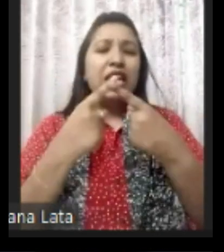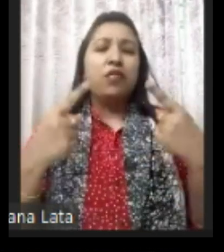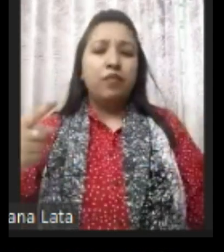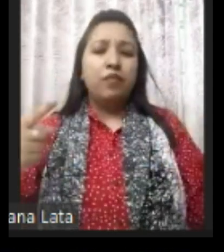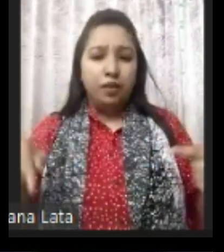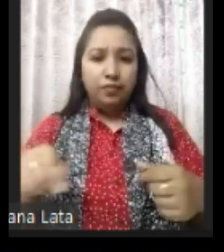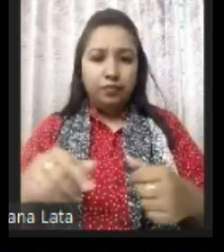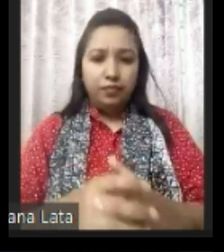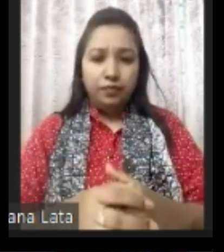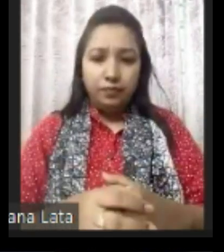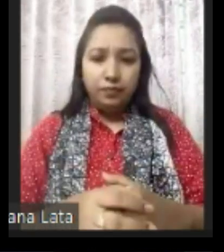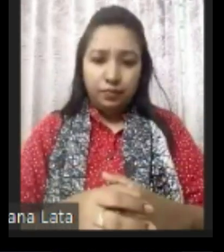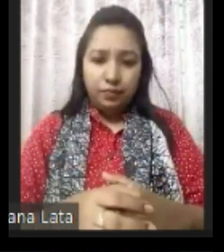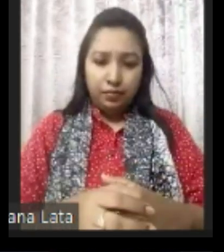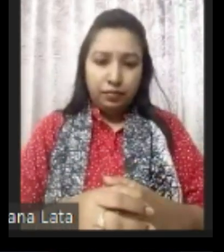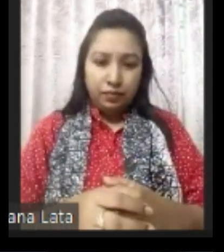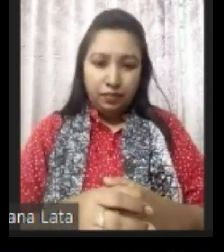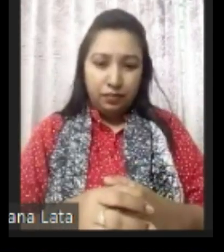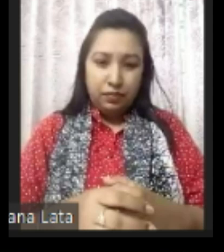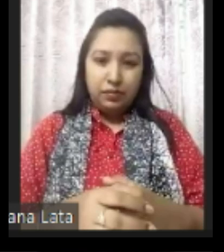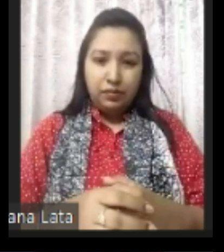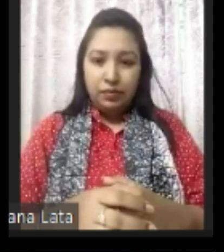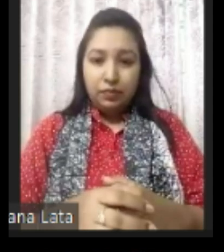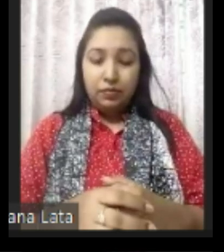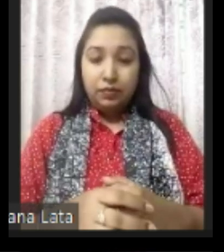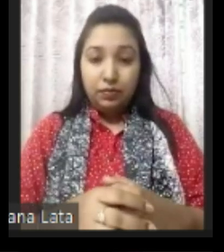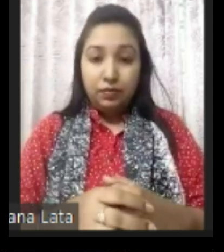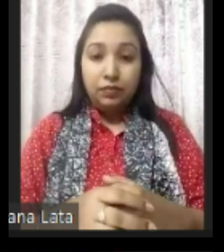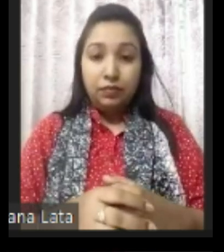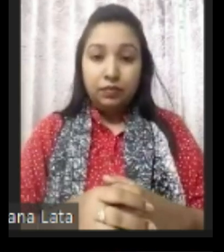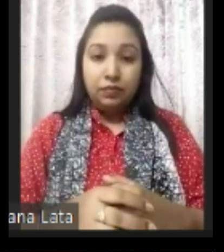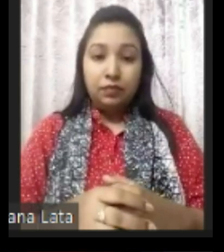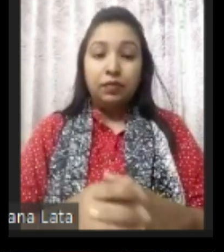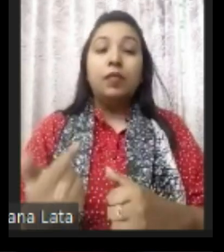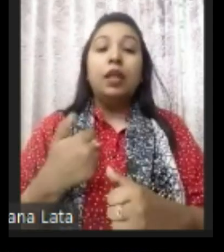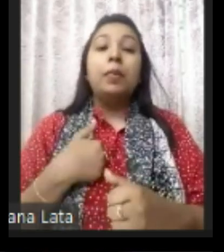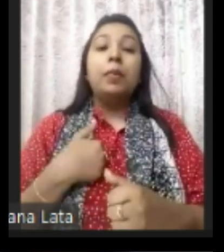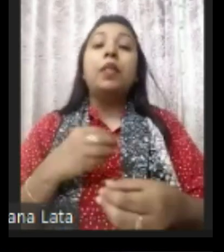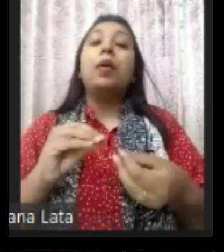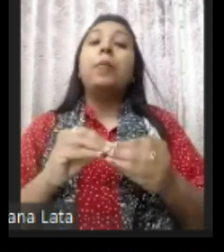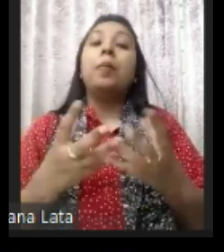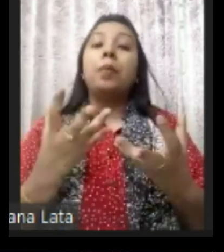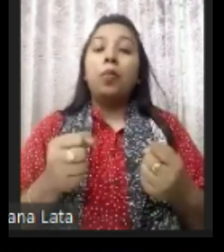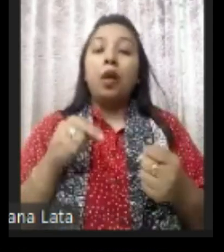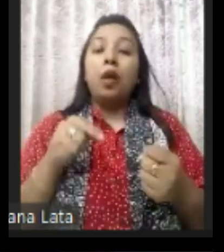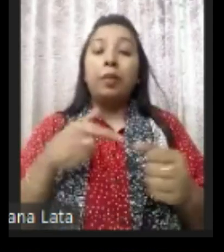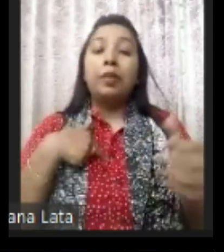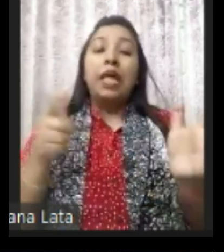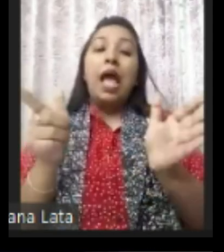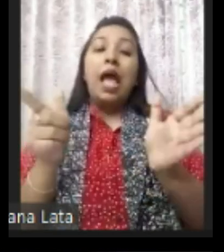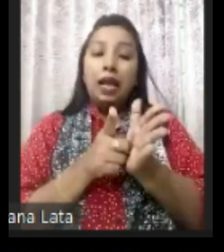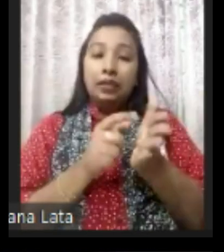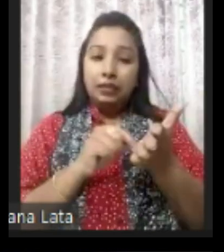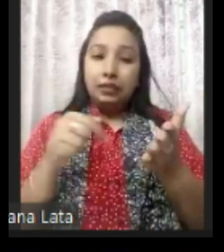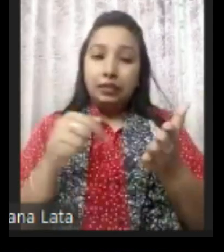So there's some very pressing challenges that we have. We also have a policy that states that 2% of the workforce should